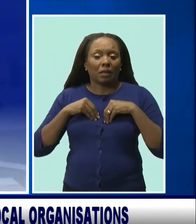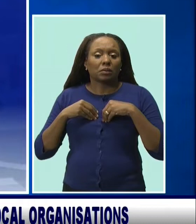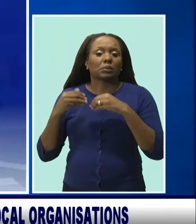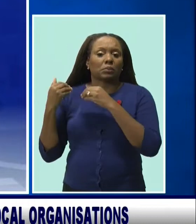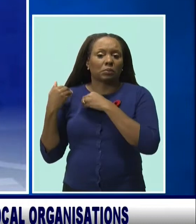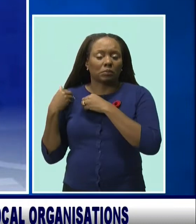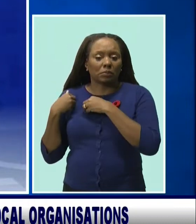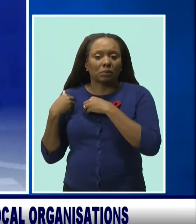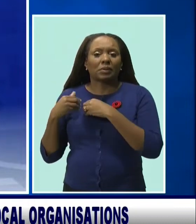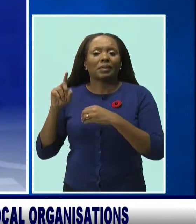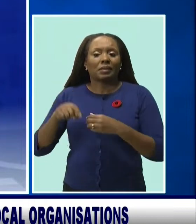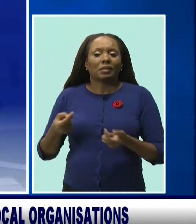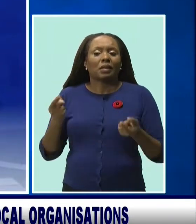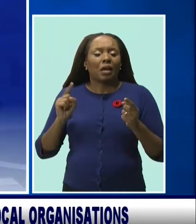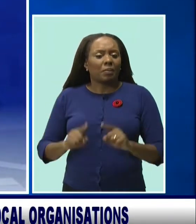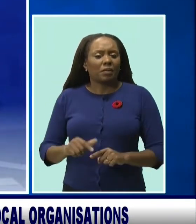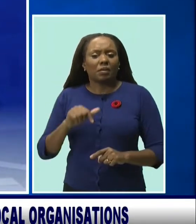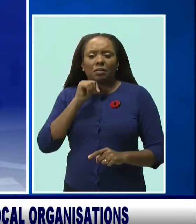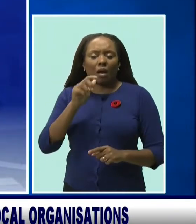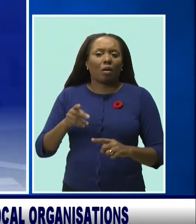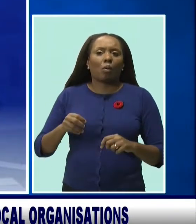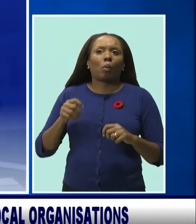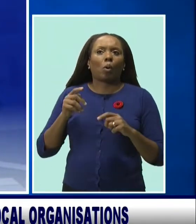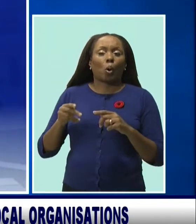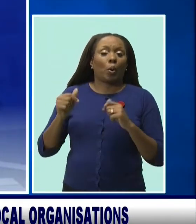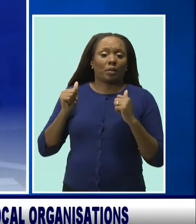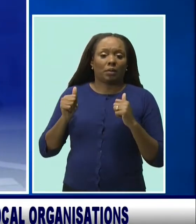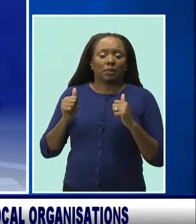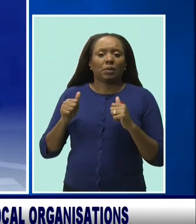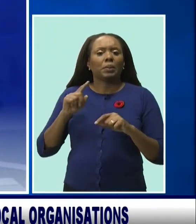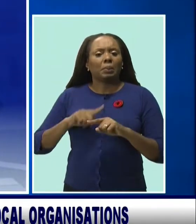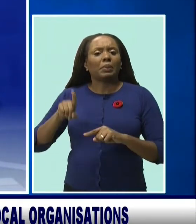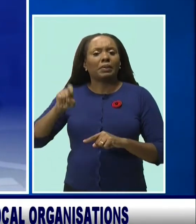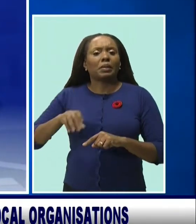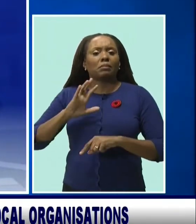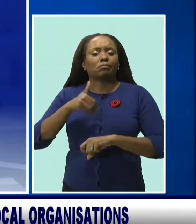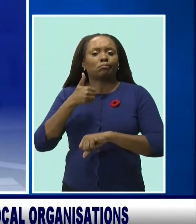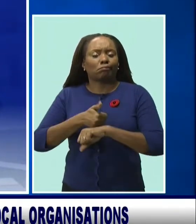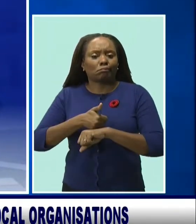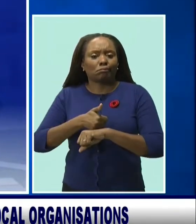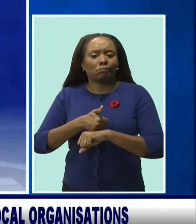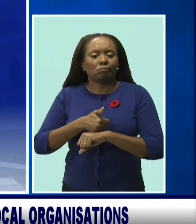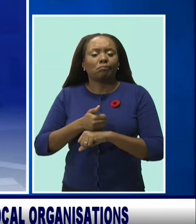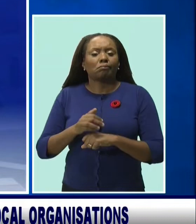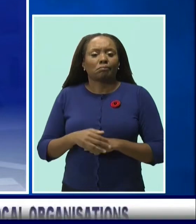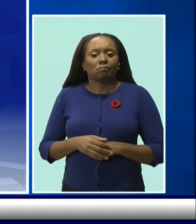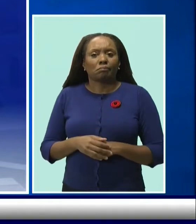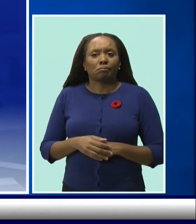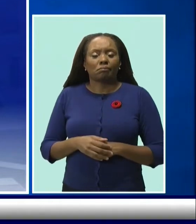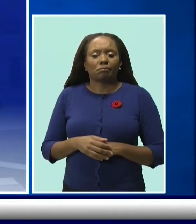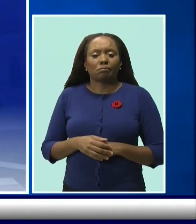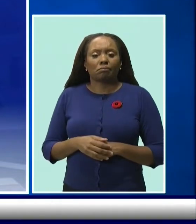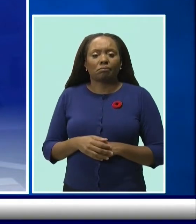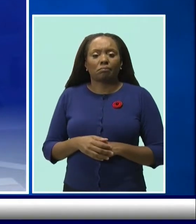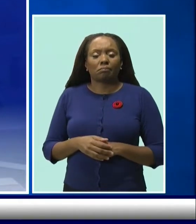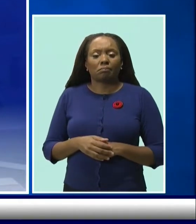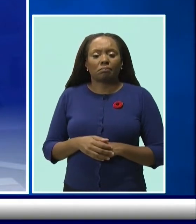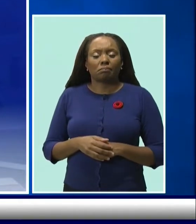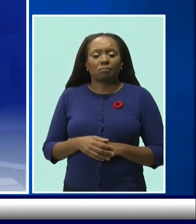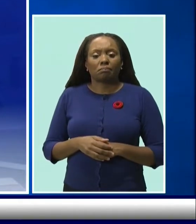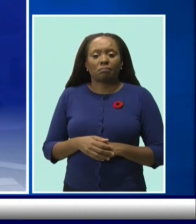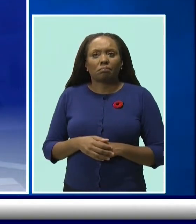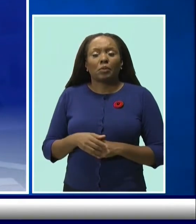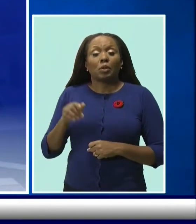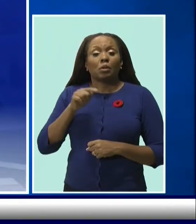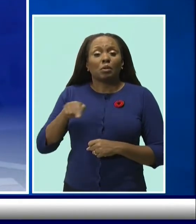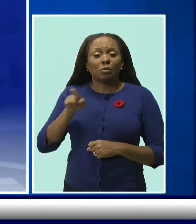an organization or a government sector over a period of time prior to any event. You